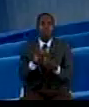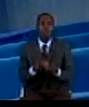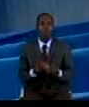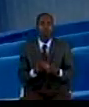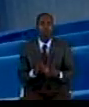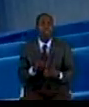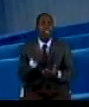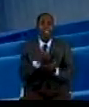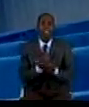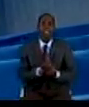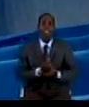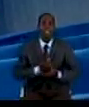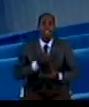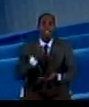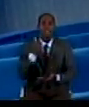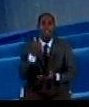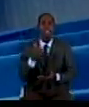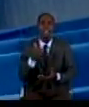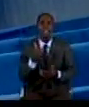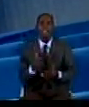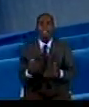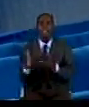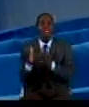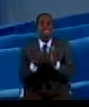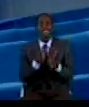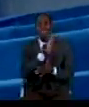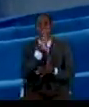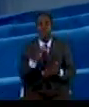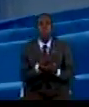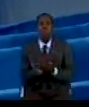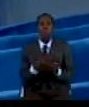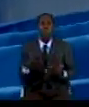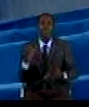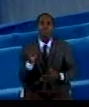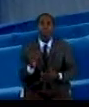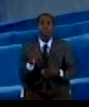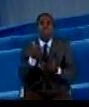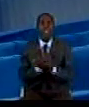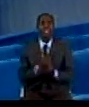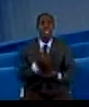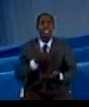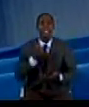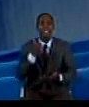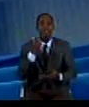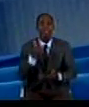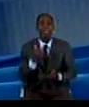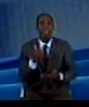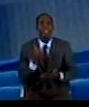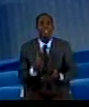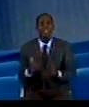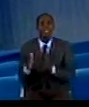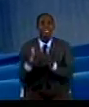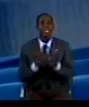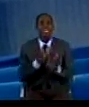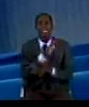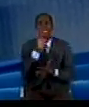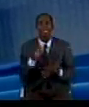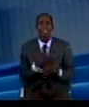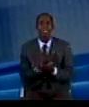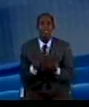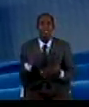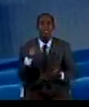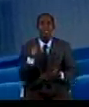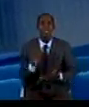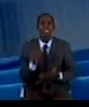fails. Amen. Amen. Jesus never fails. Amen. Jesus